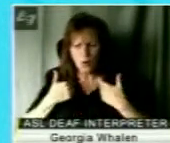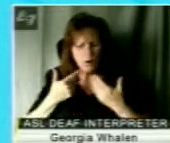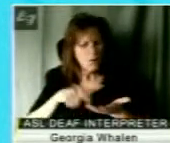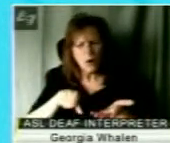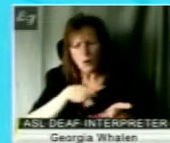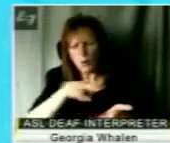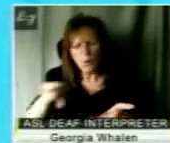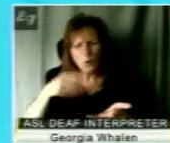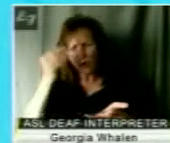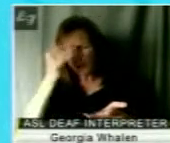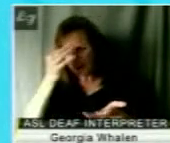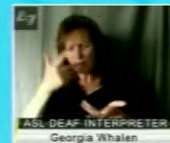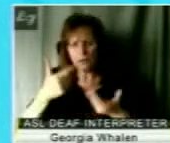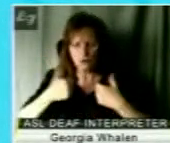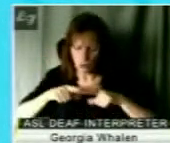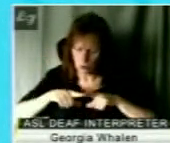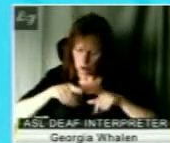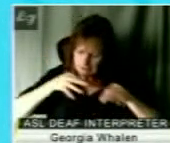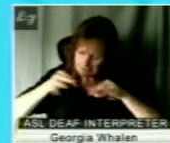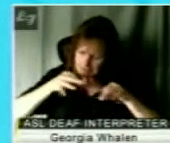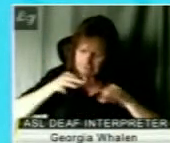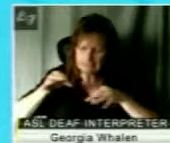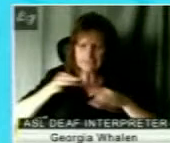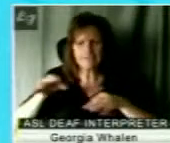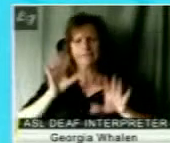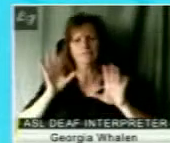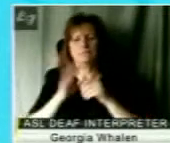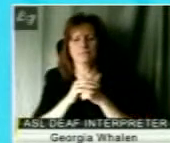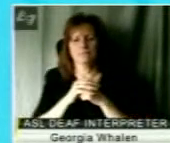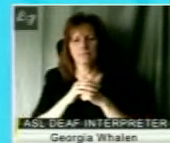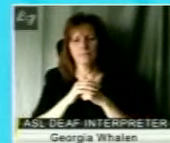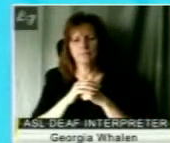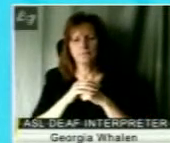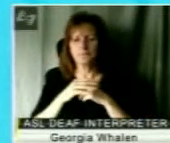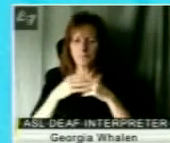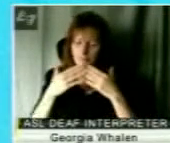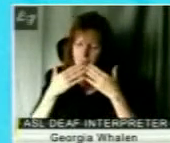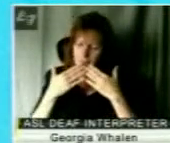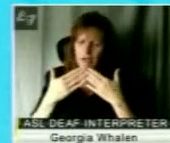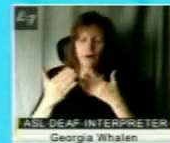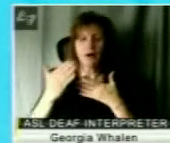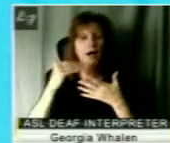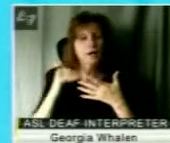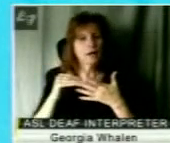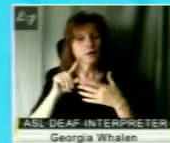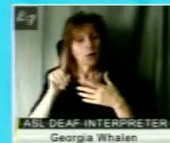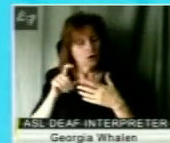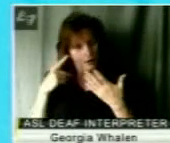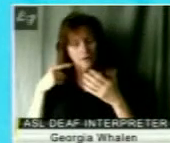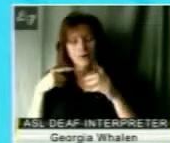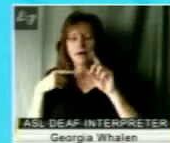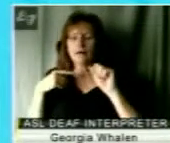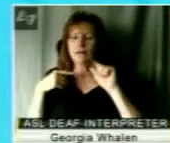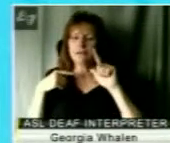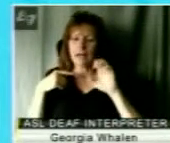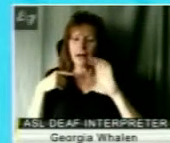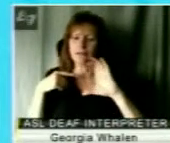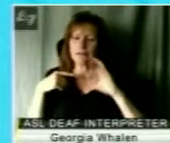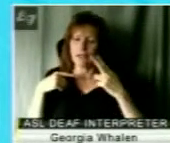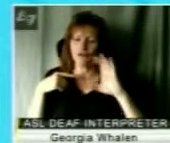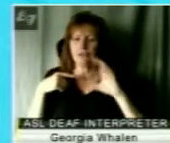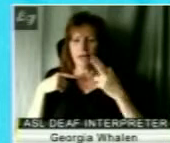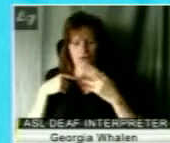are. Okay, thank you. Thanks, Dr. Richardson. Next question will be from Dale from CHCH. Dale, you can go